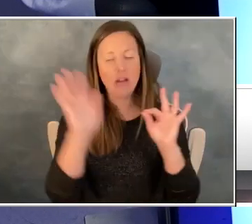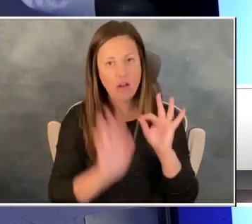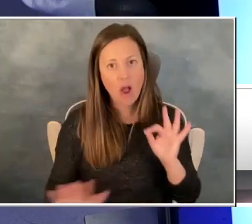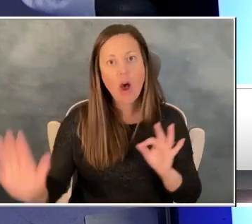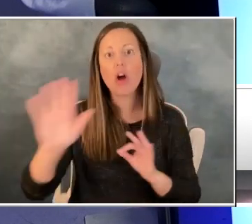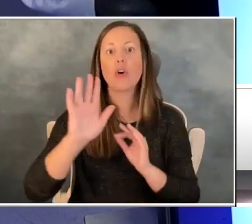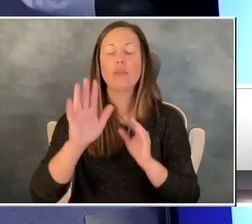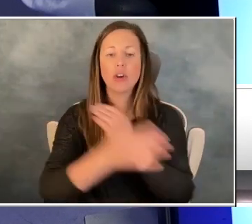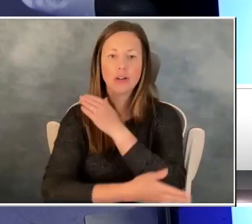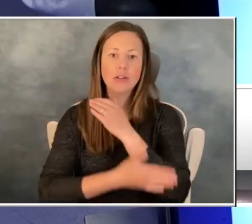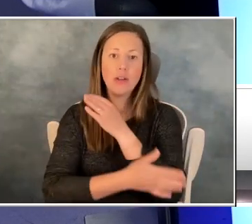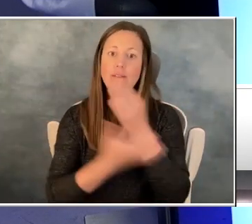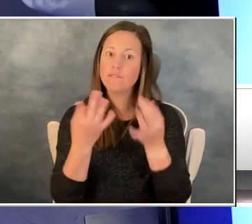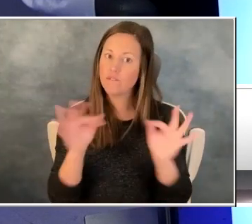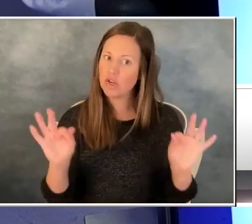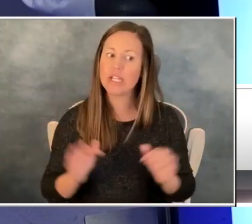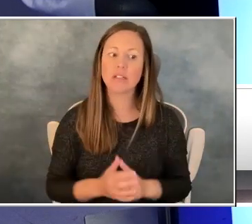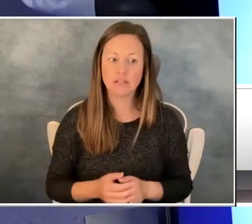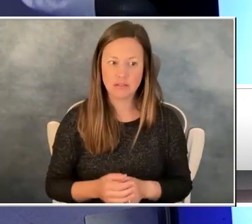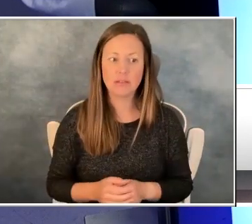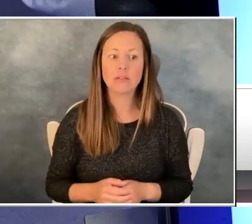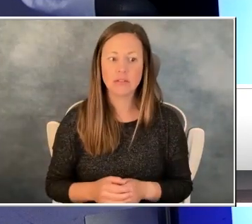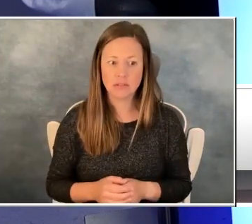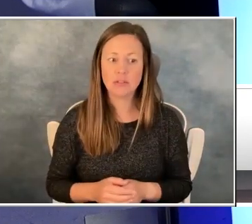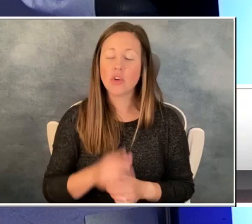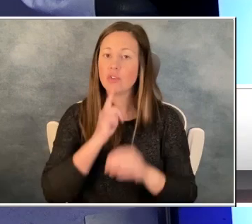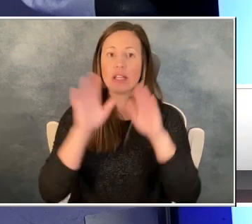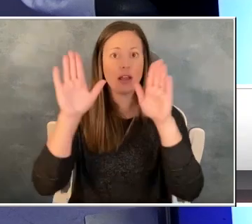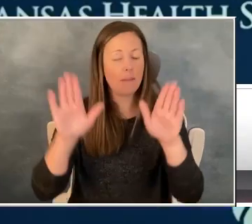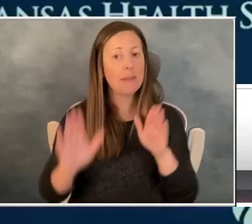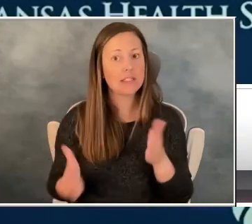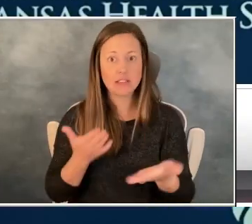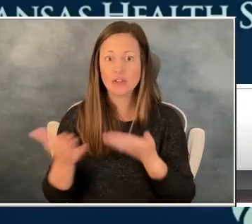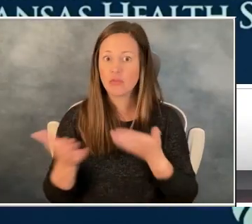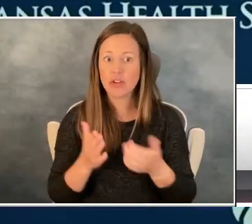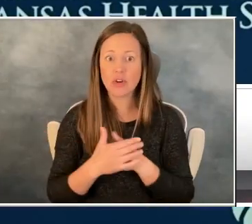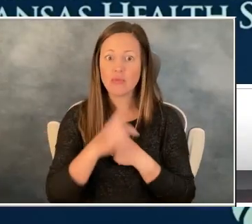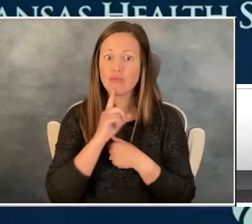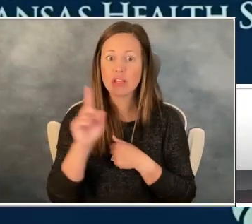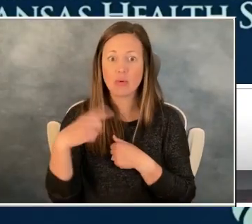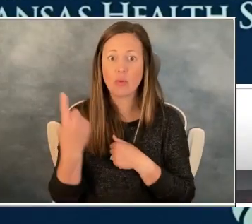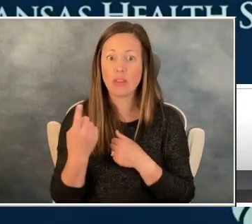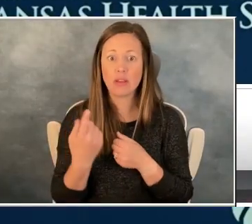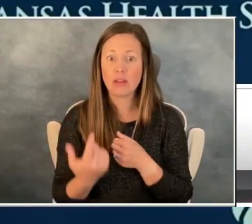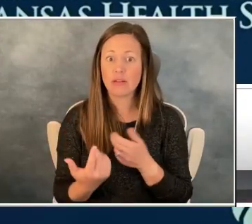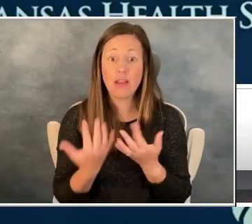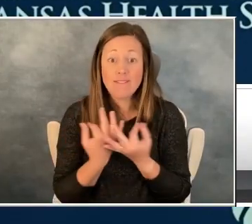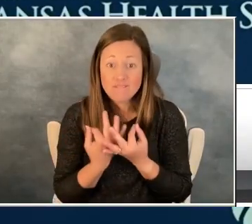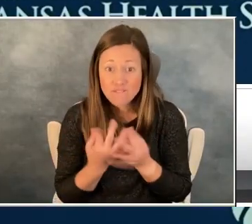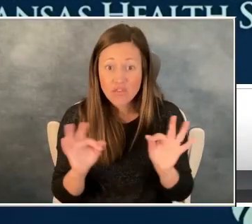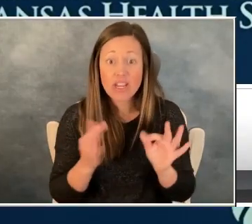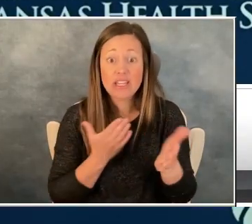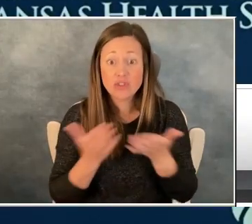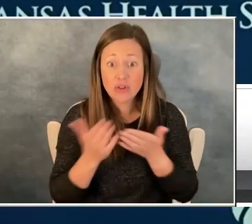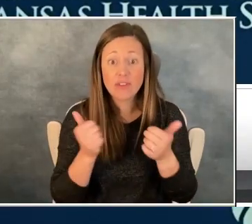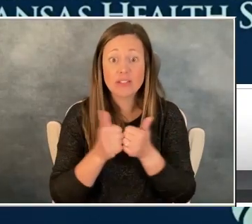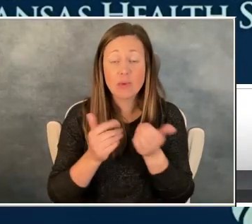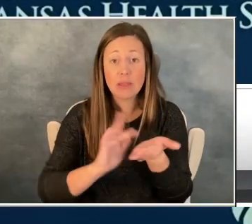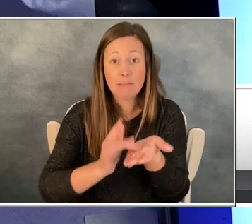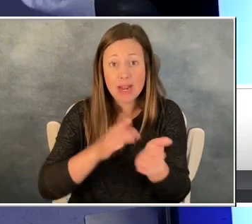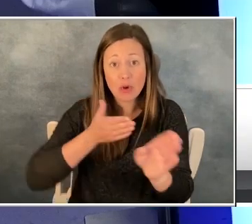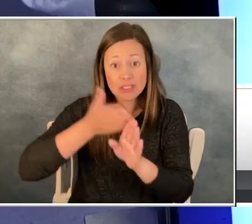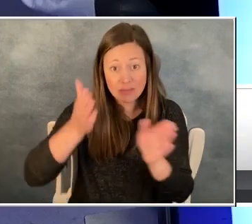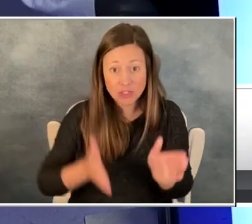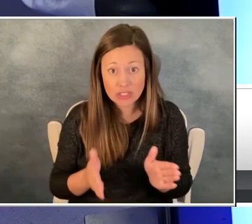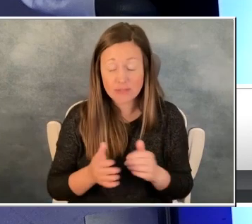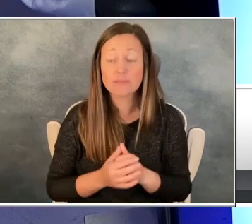It is really a remarkable service. It's the only really free service you can get where you can get a medical specialist. So, Reese